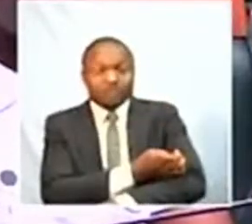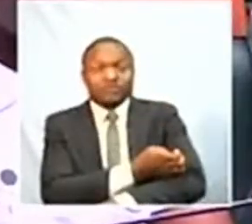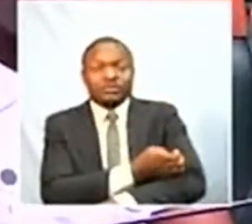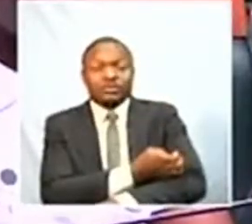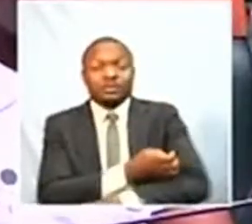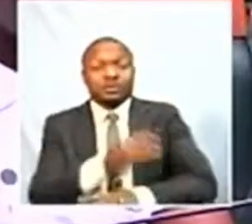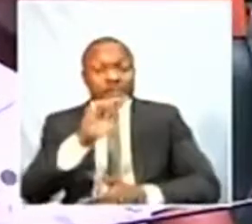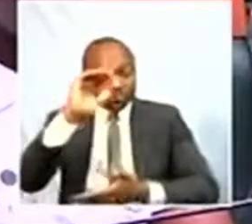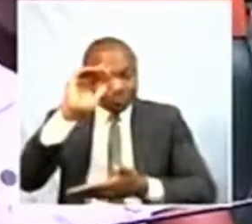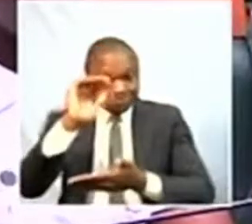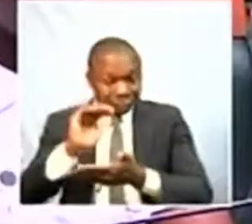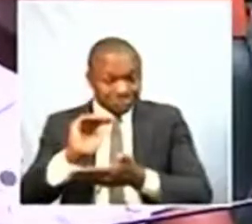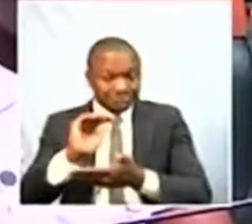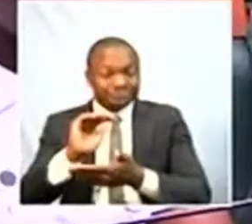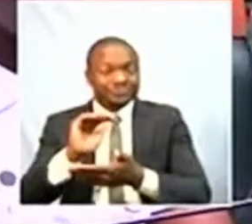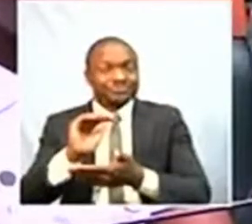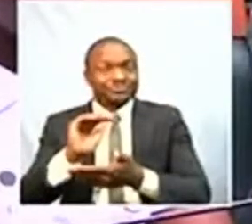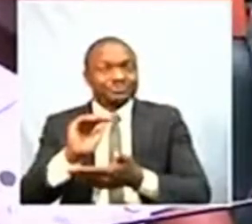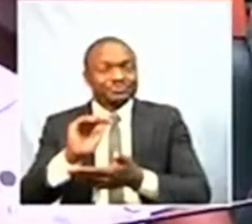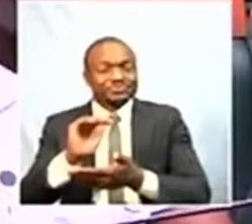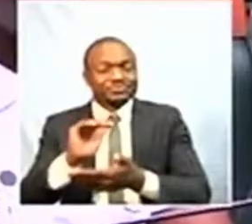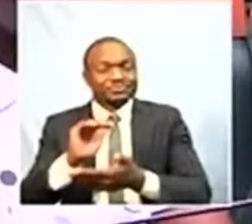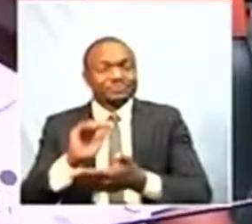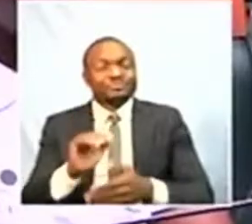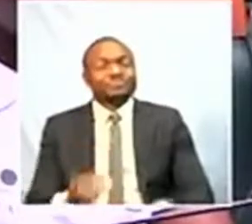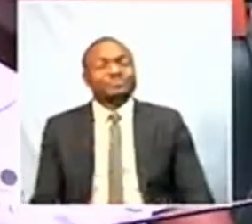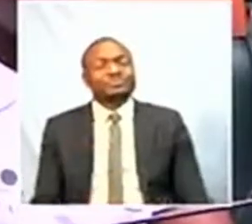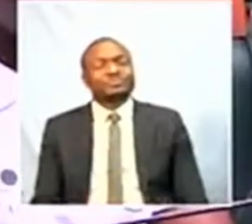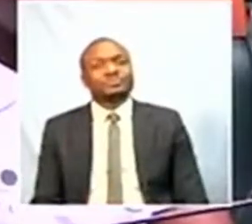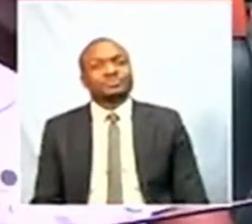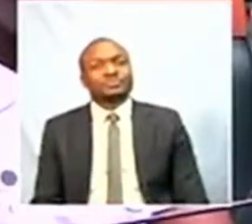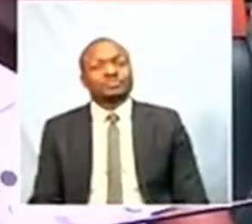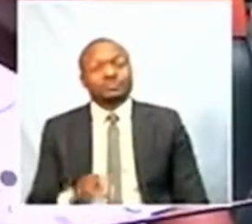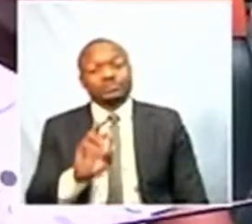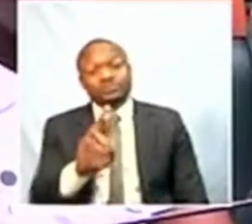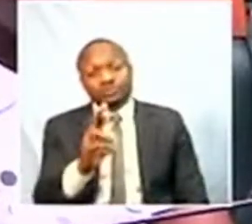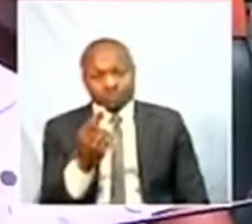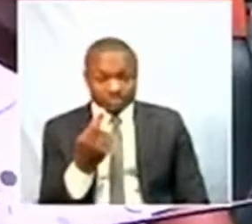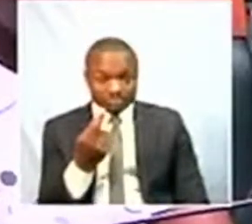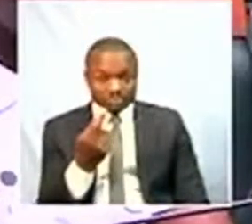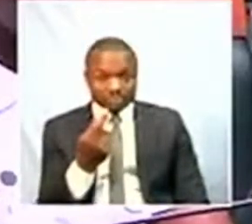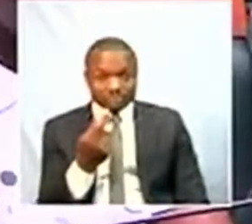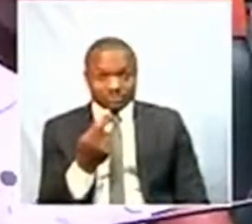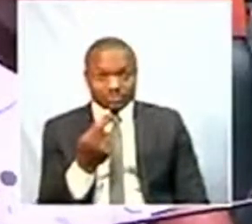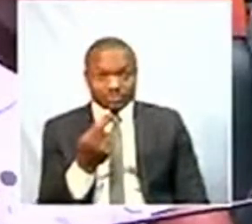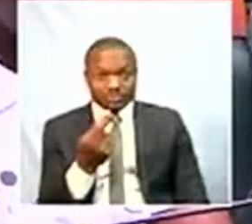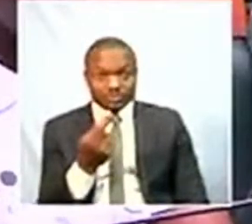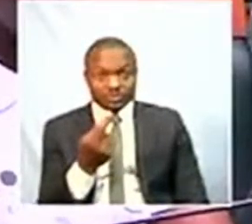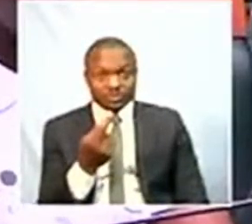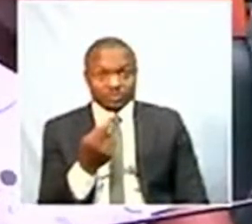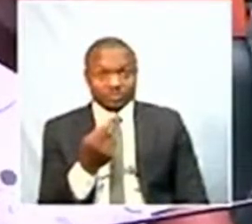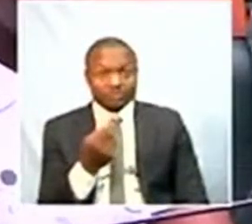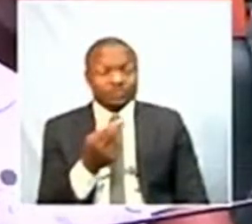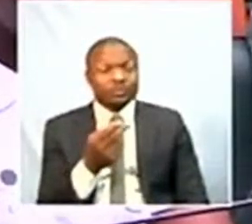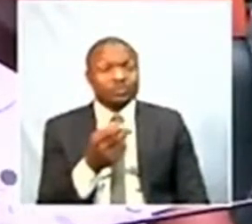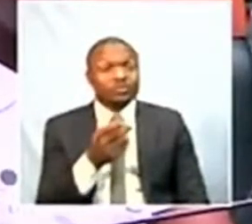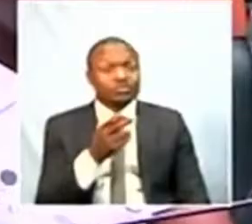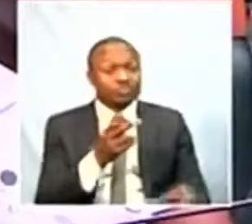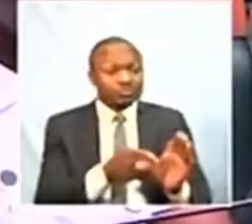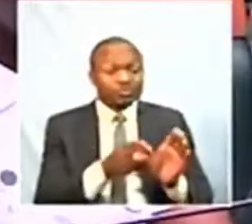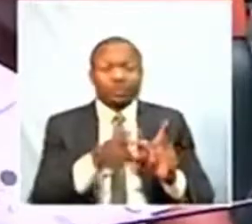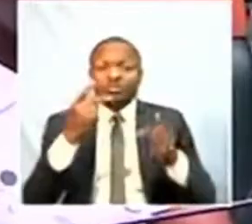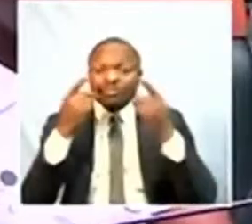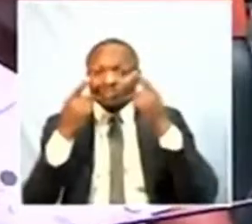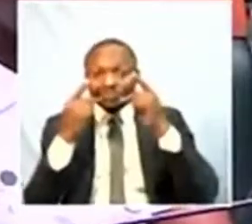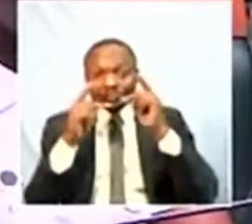actually reducing the renewable on fossil fuels, which the public